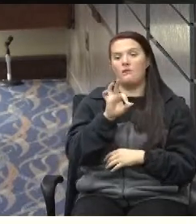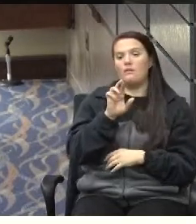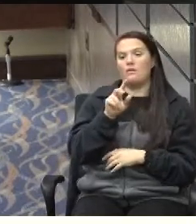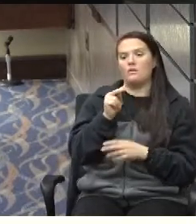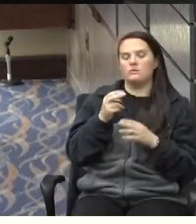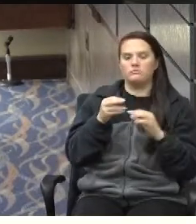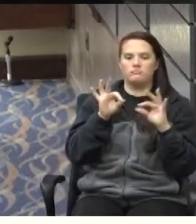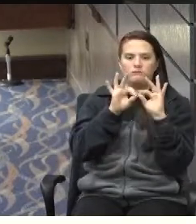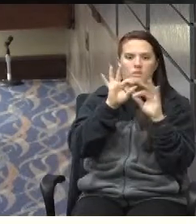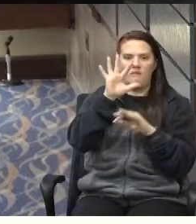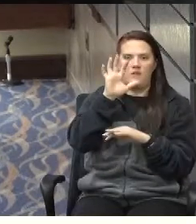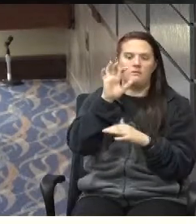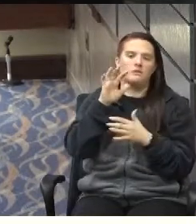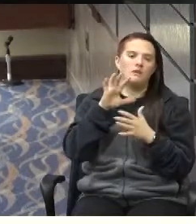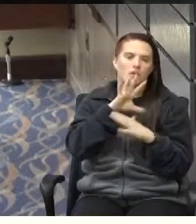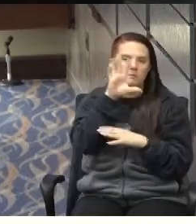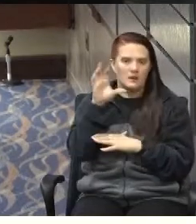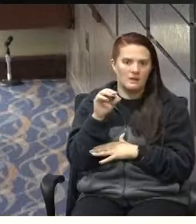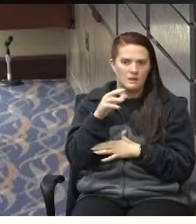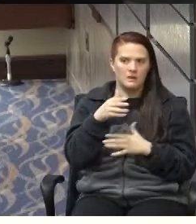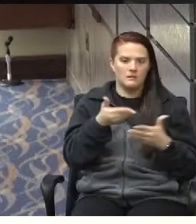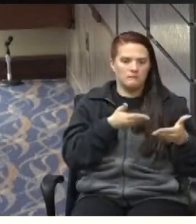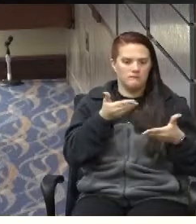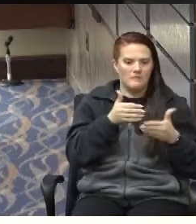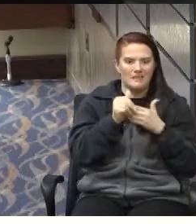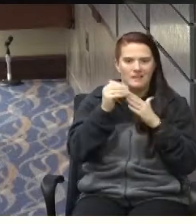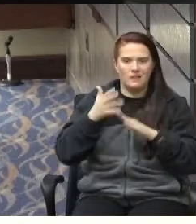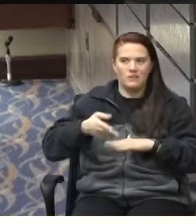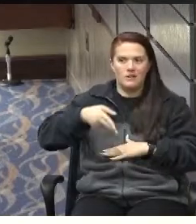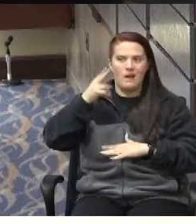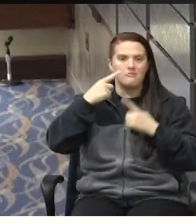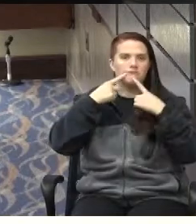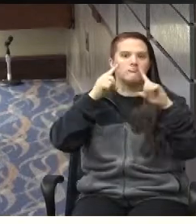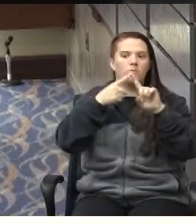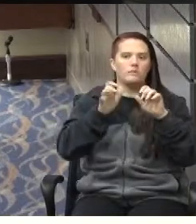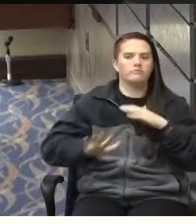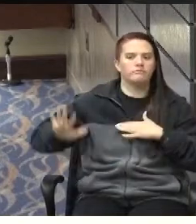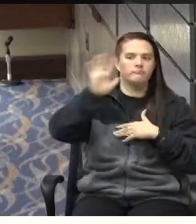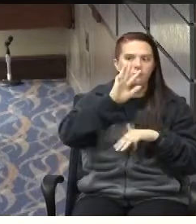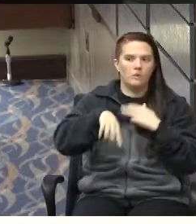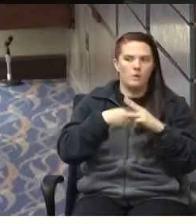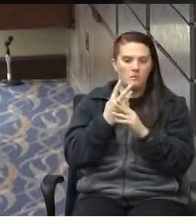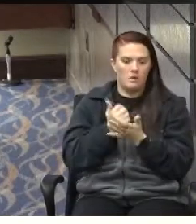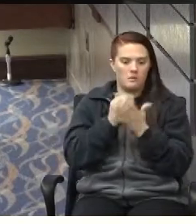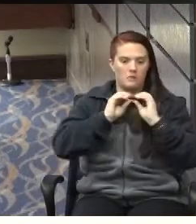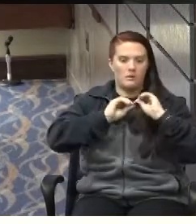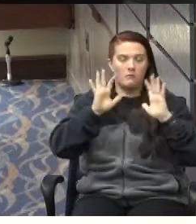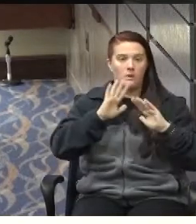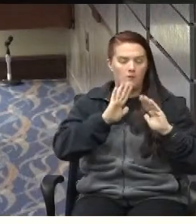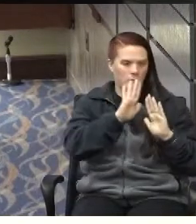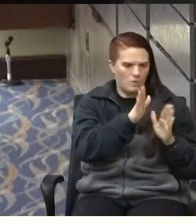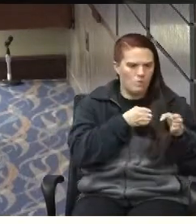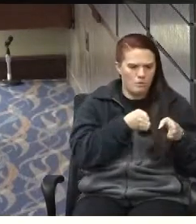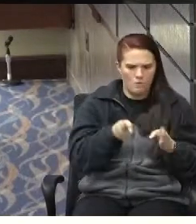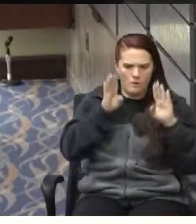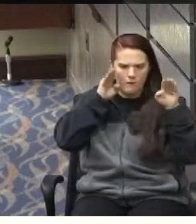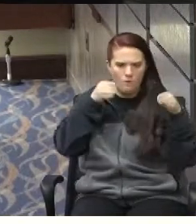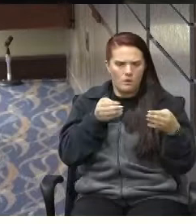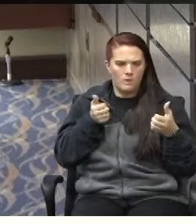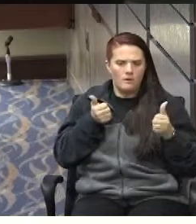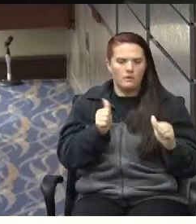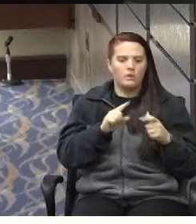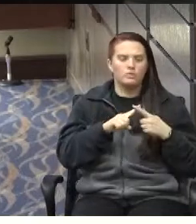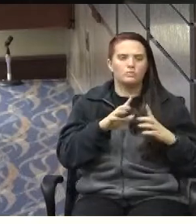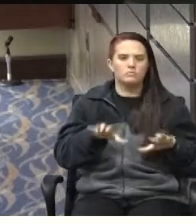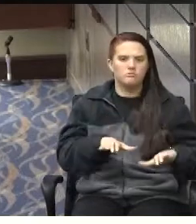company, he advises leaders and high achievers from around the world, helping them clarify their direction, focus their efforts, and